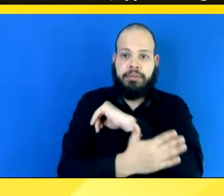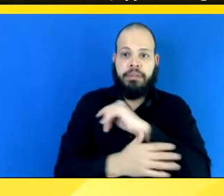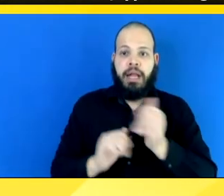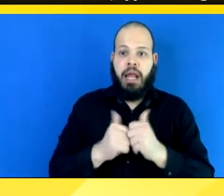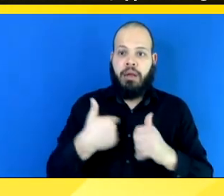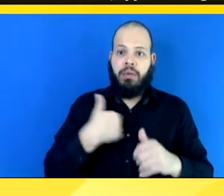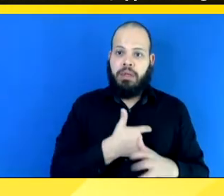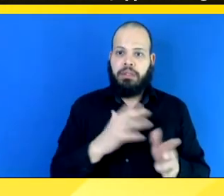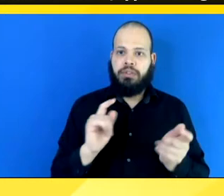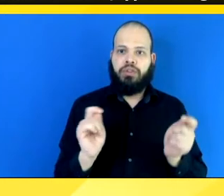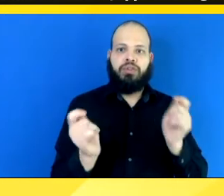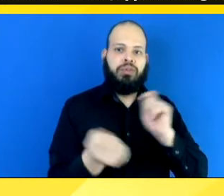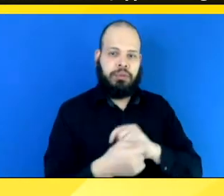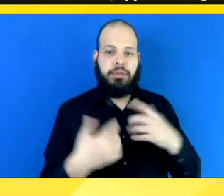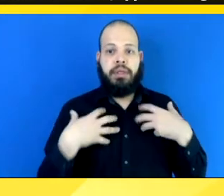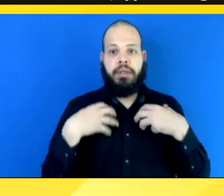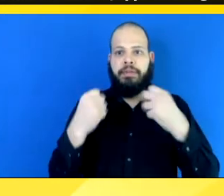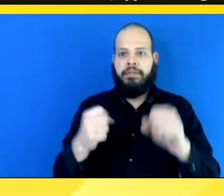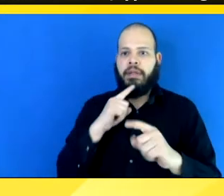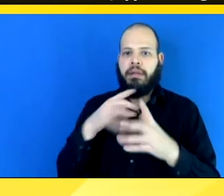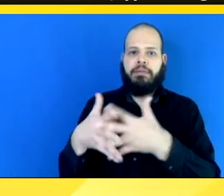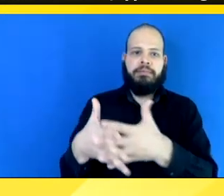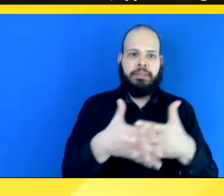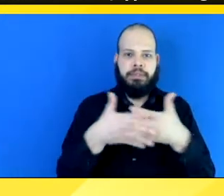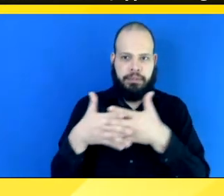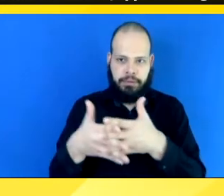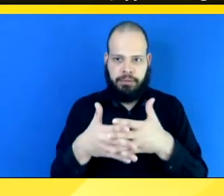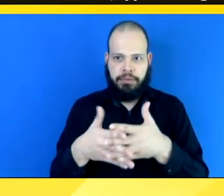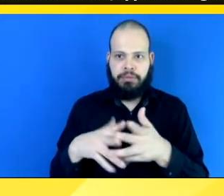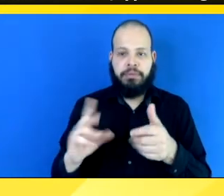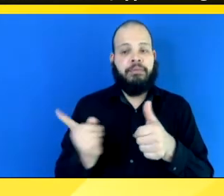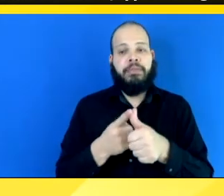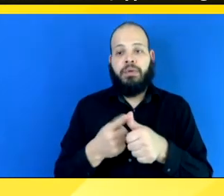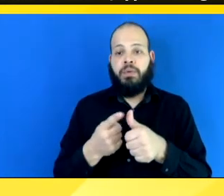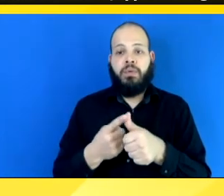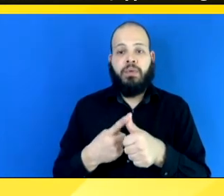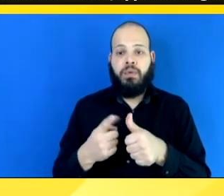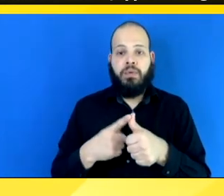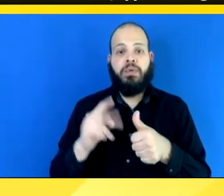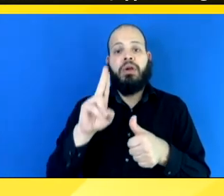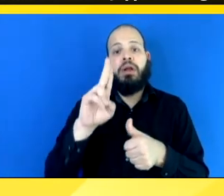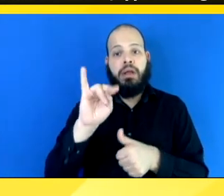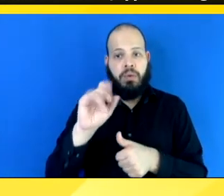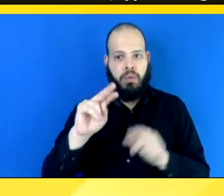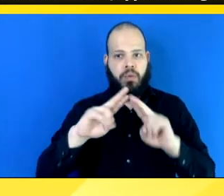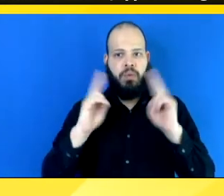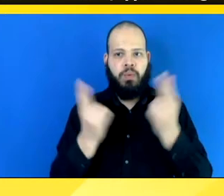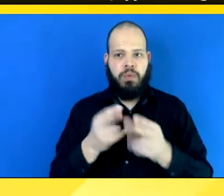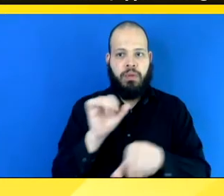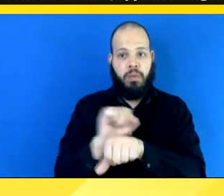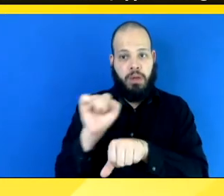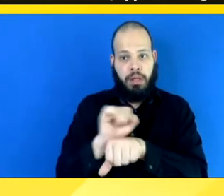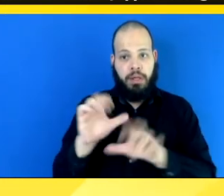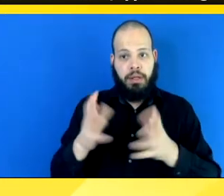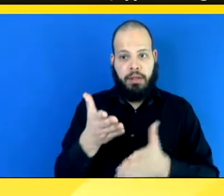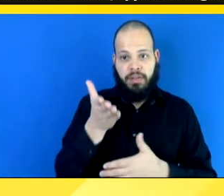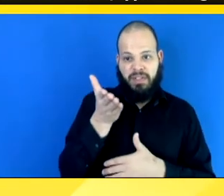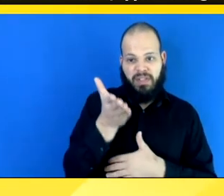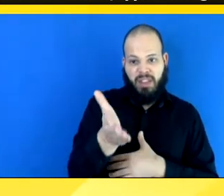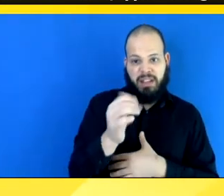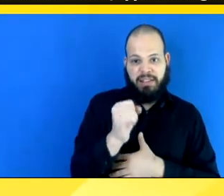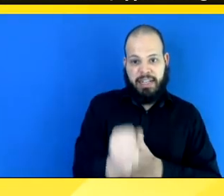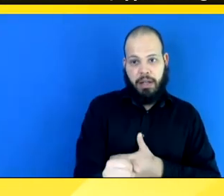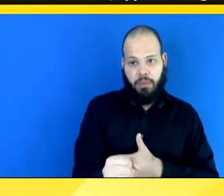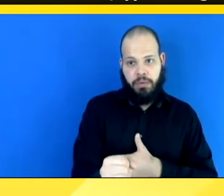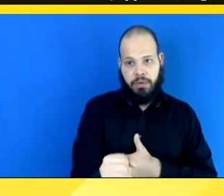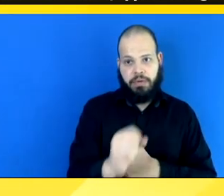transform labor in the South, and unions are essential for poor and low wealth working people to build